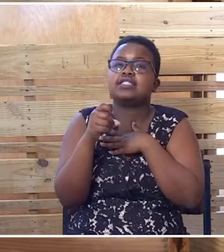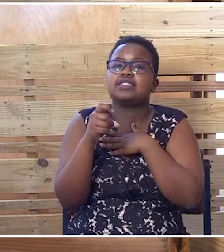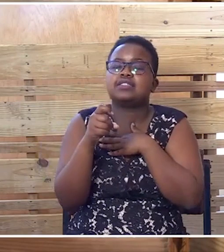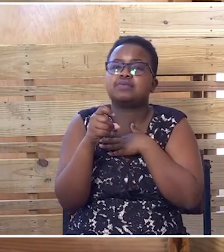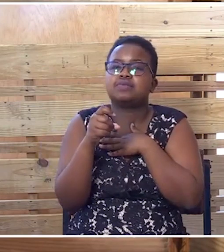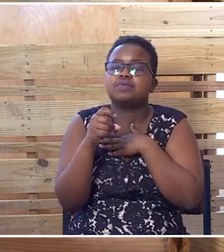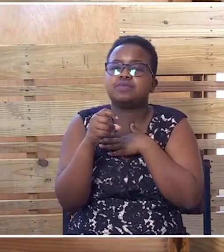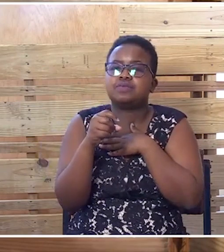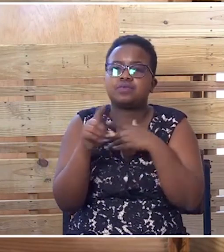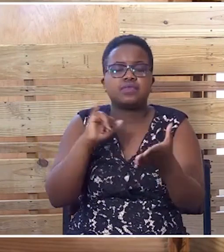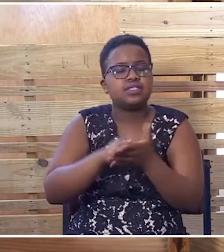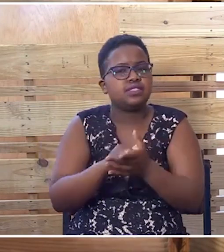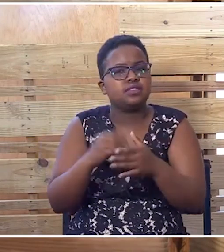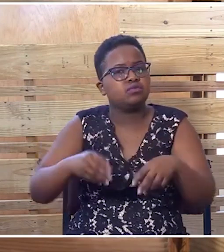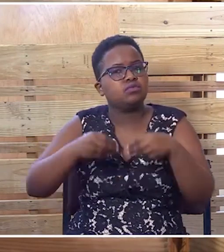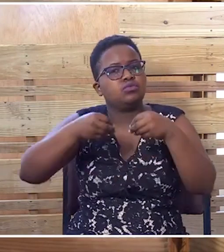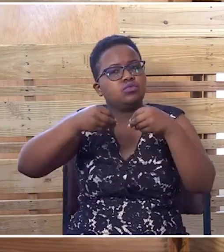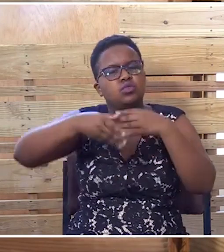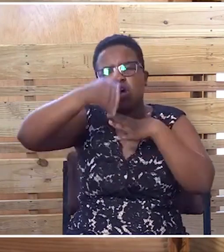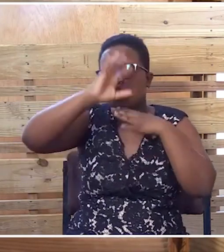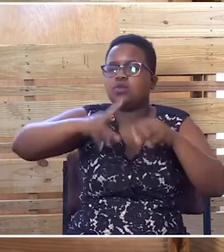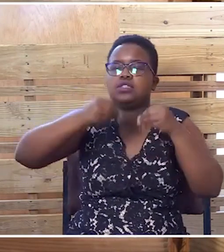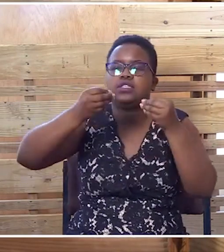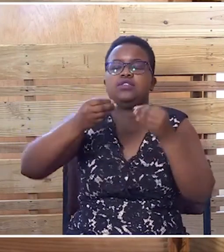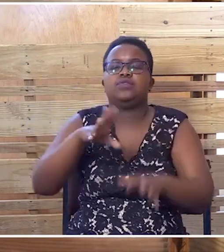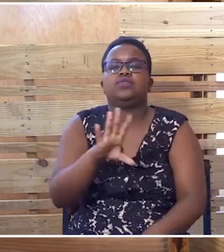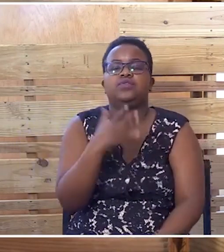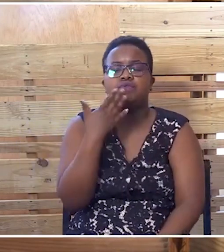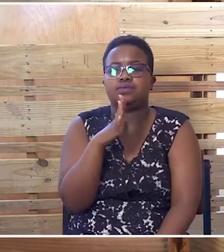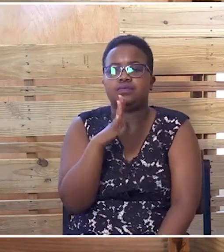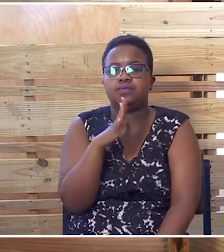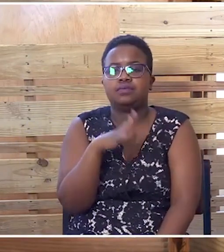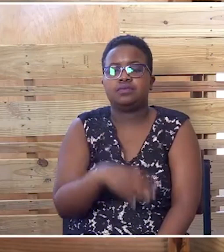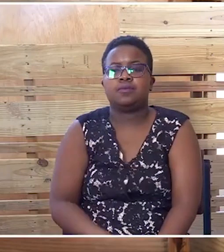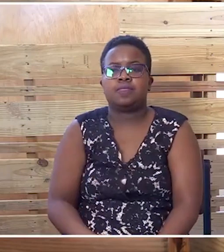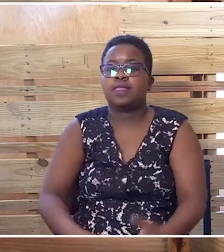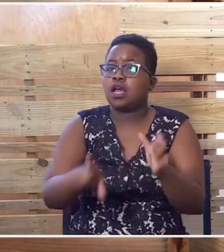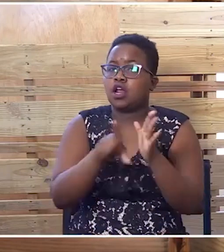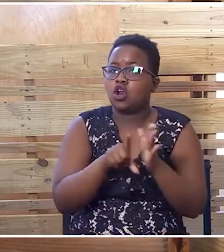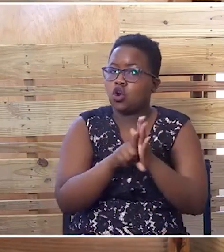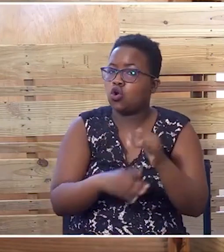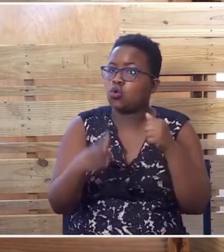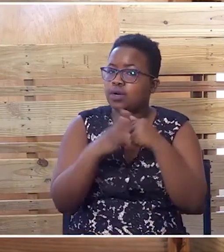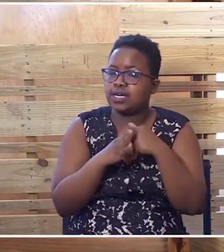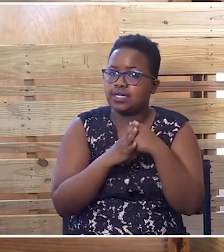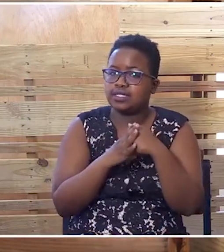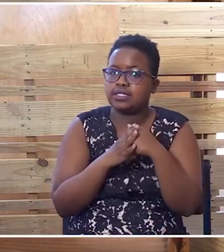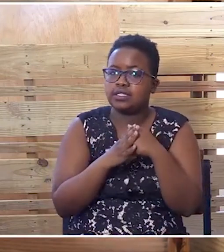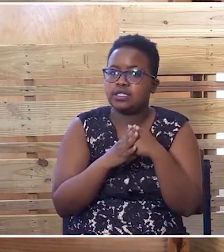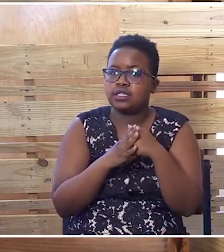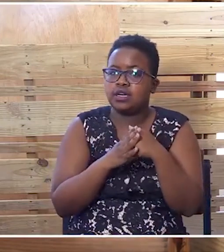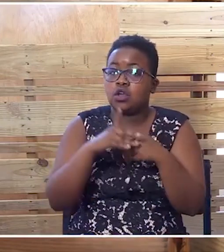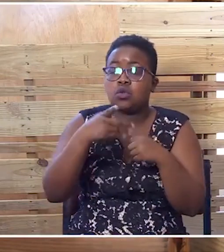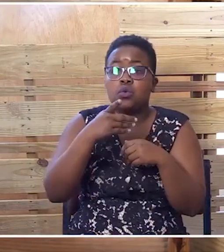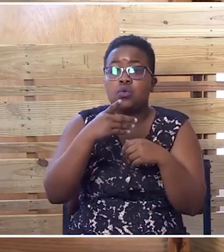will also provide if we seek him and ask him to provide for us. Commandments number 9. Do not